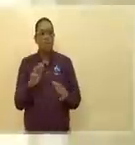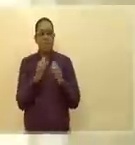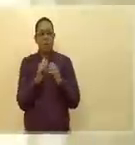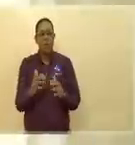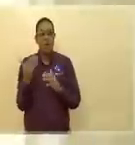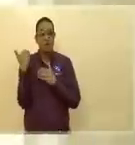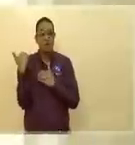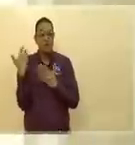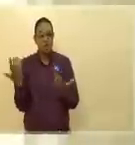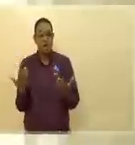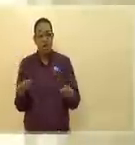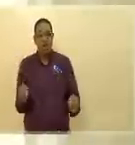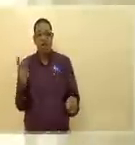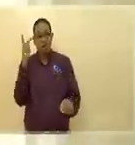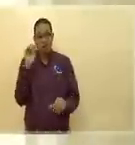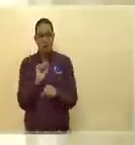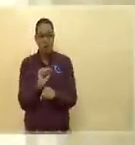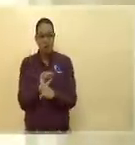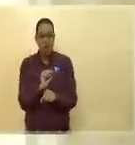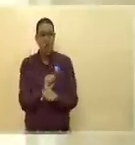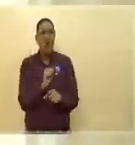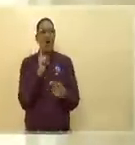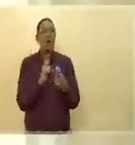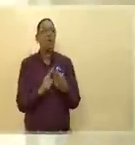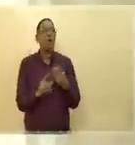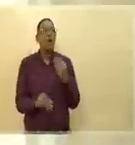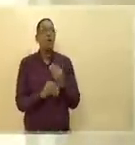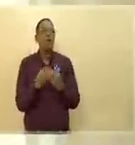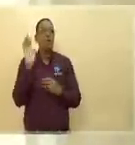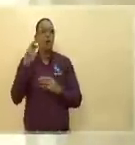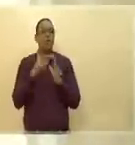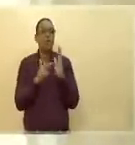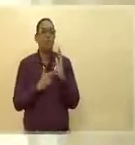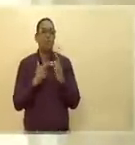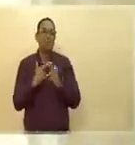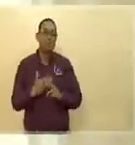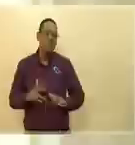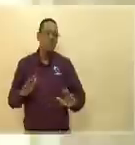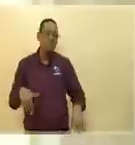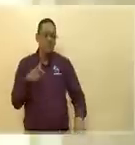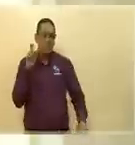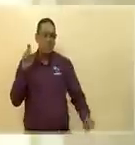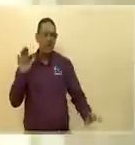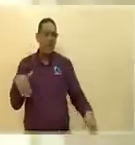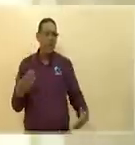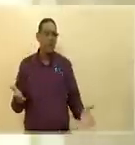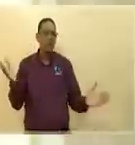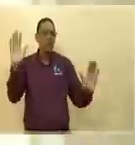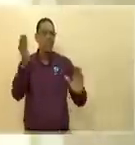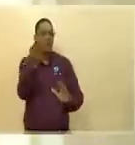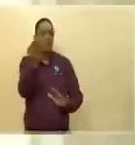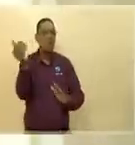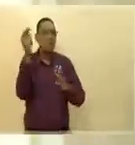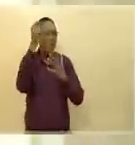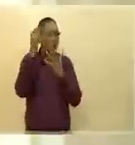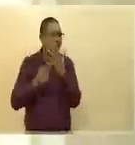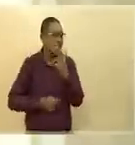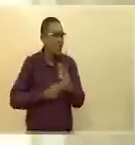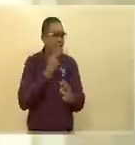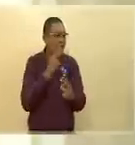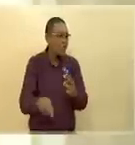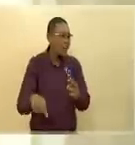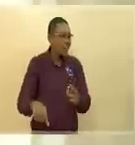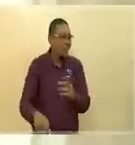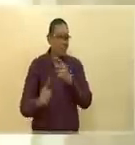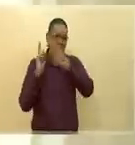Portfolio, Office of the Prime Minister. And all protocols being observed, please allow me to just make a few brief remarks on this